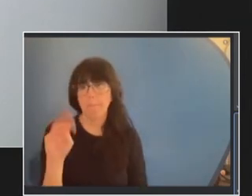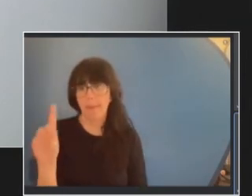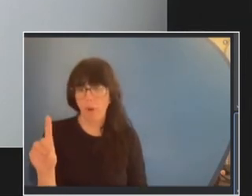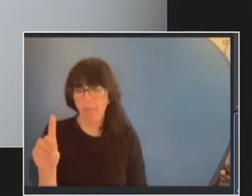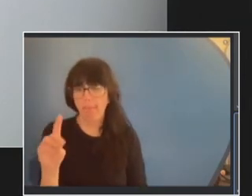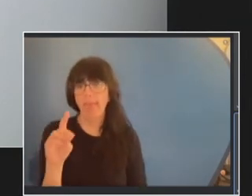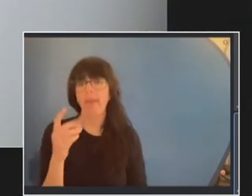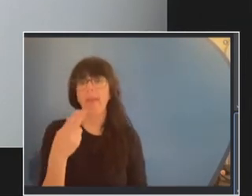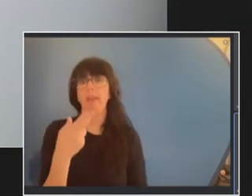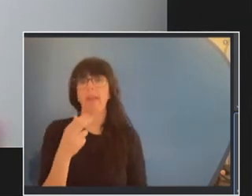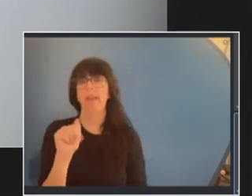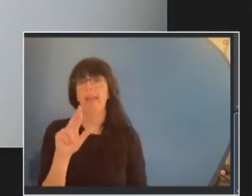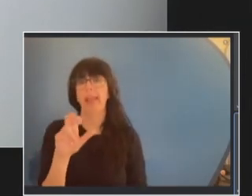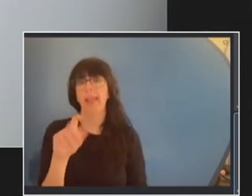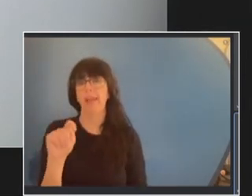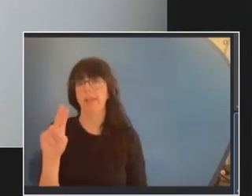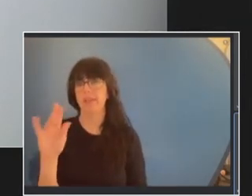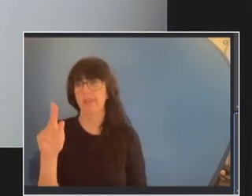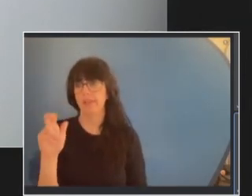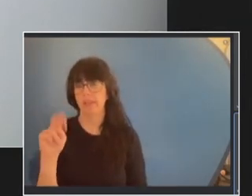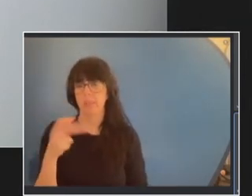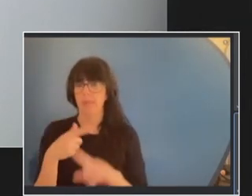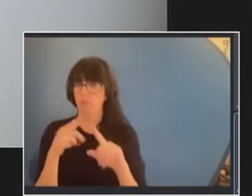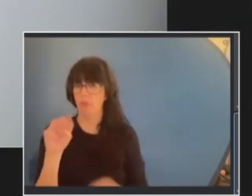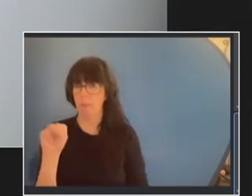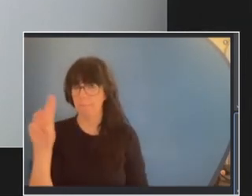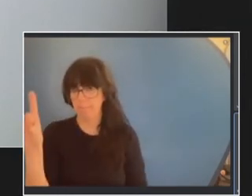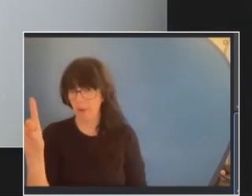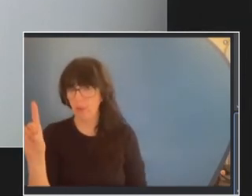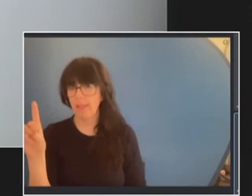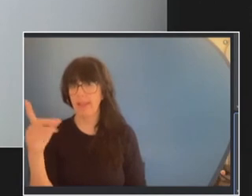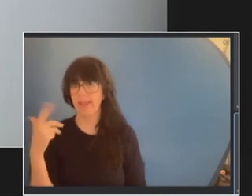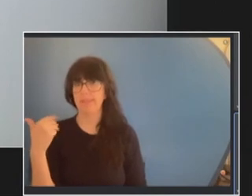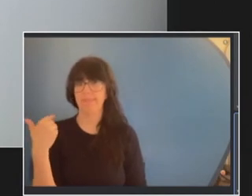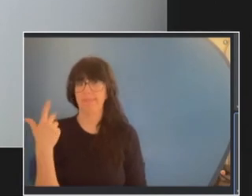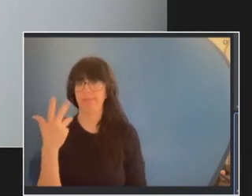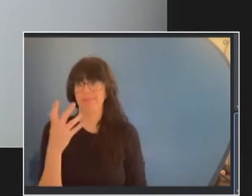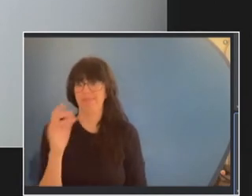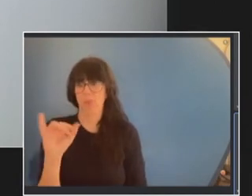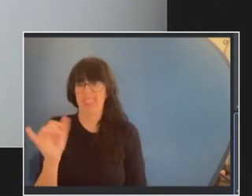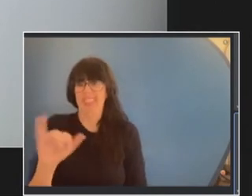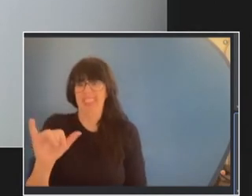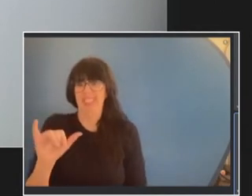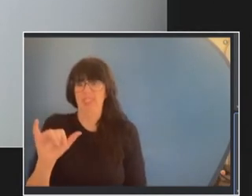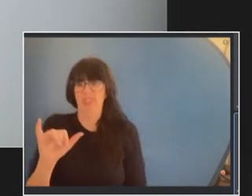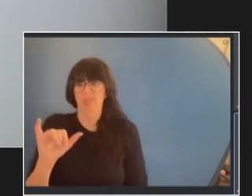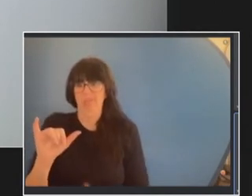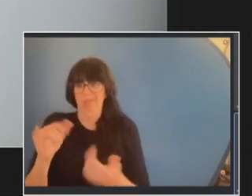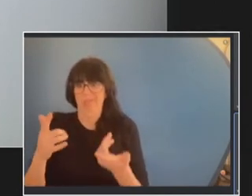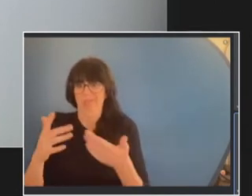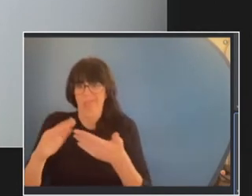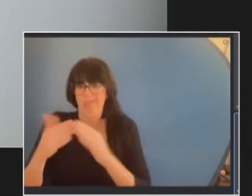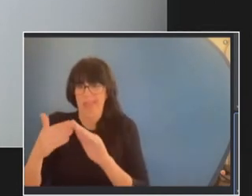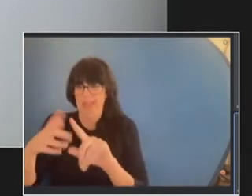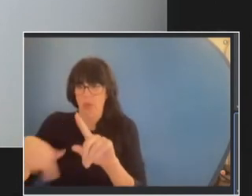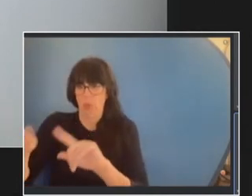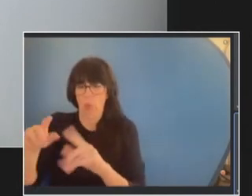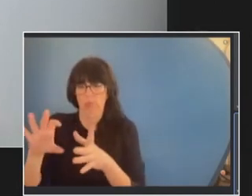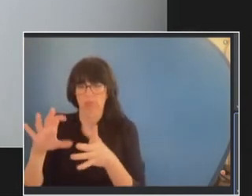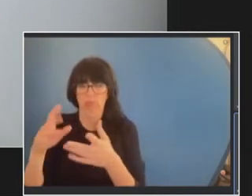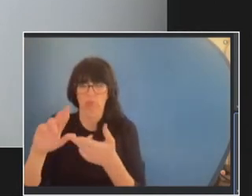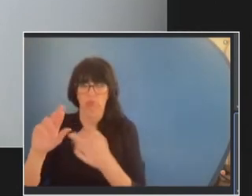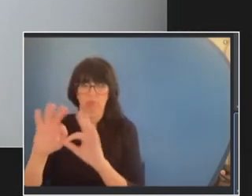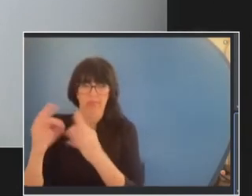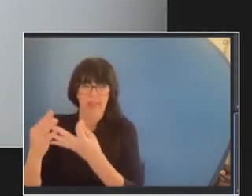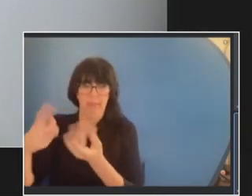a Marylander. I have ties to the Eastern Shore of Maryland, and which is where Harriet Tubman hailed from. And so she was one of